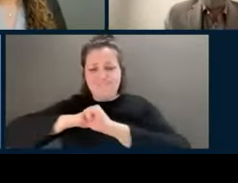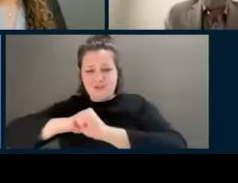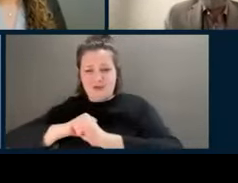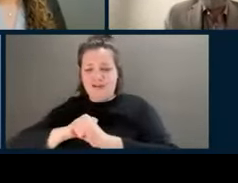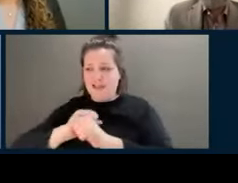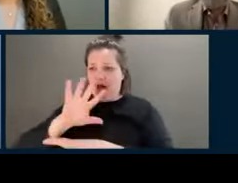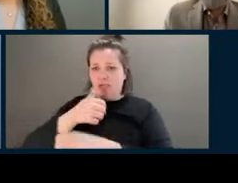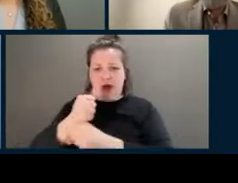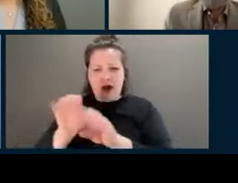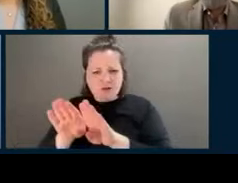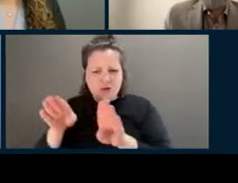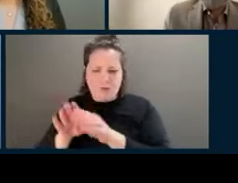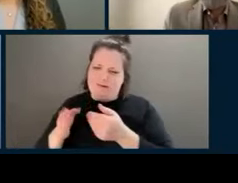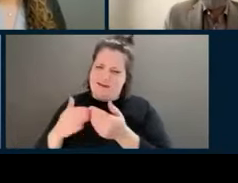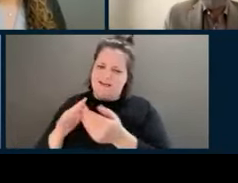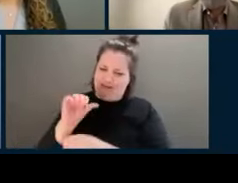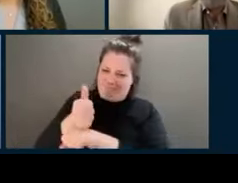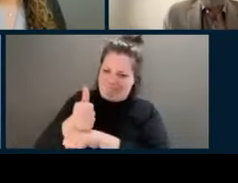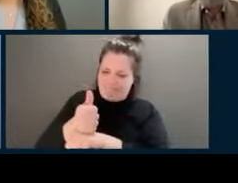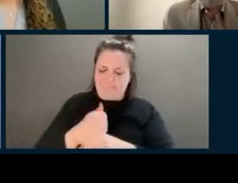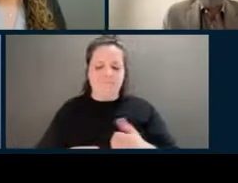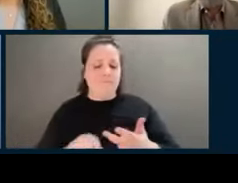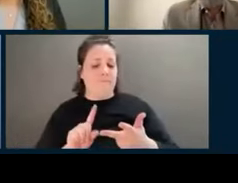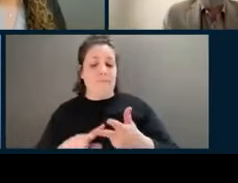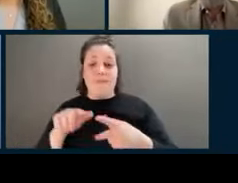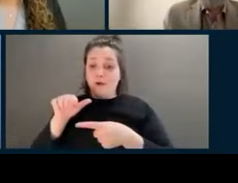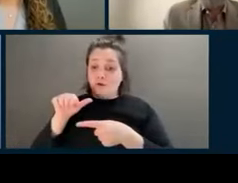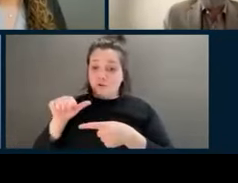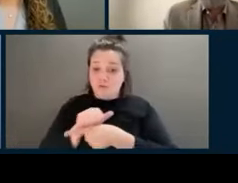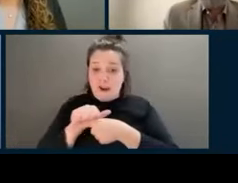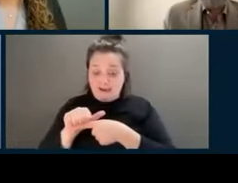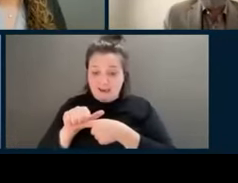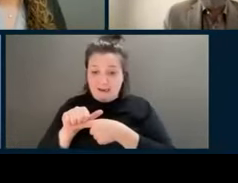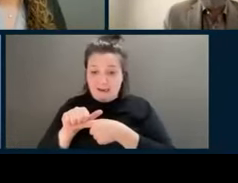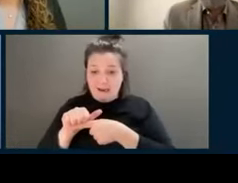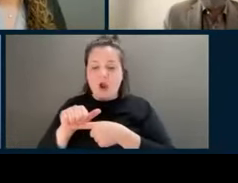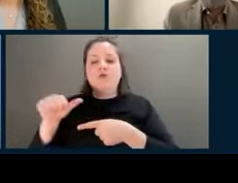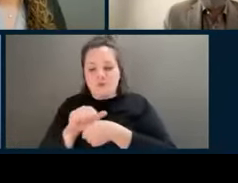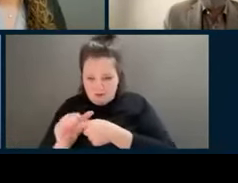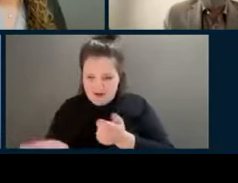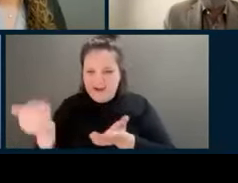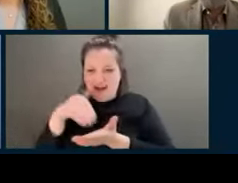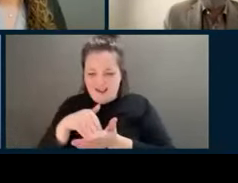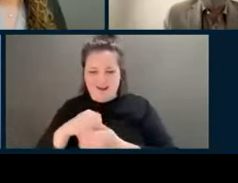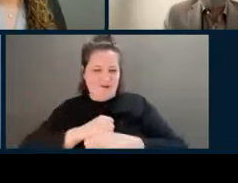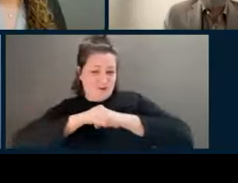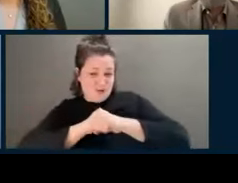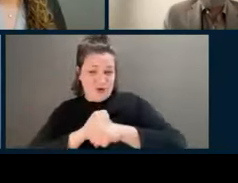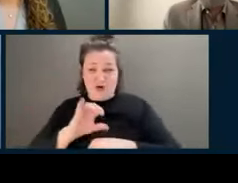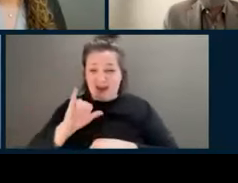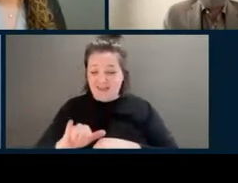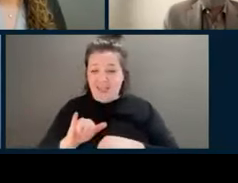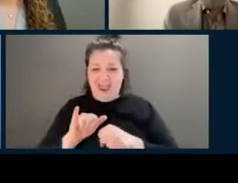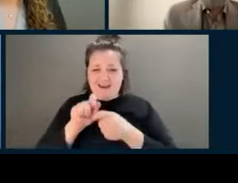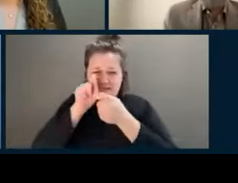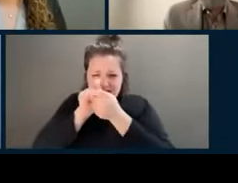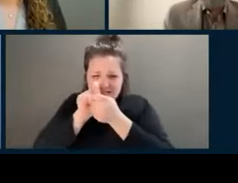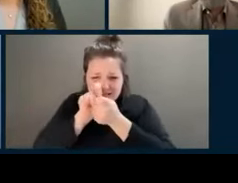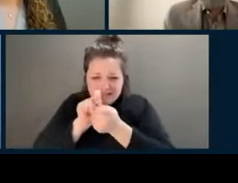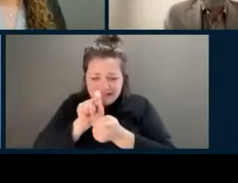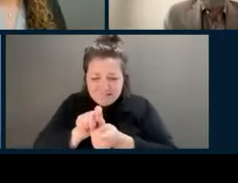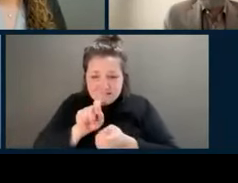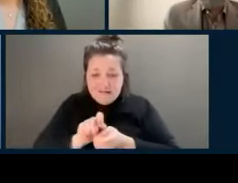place. Third, it's training. So train, then train again, right? Security is that nitty gritty business, if you will. Security